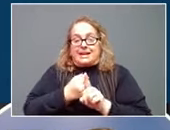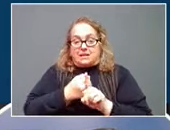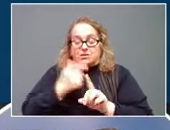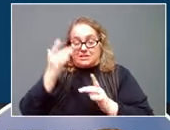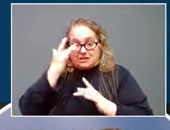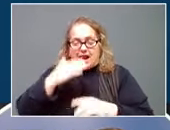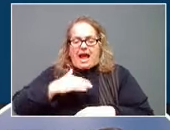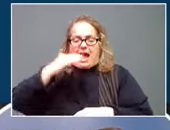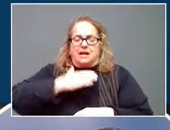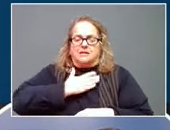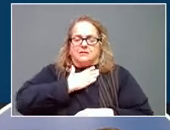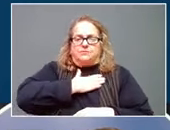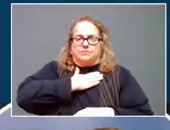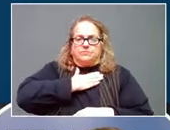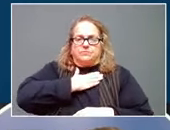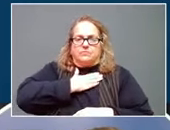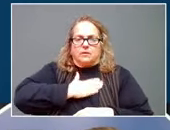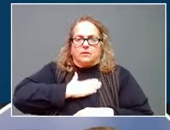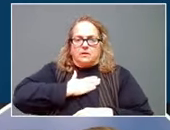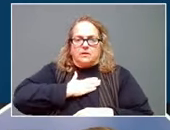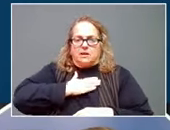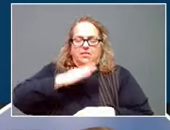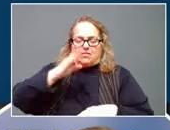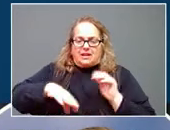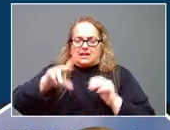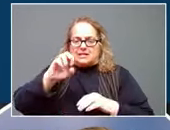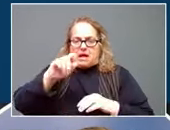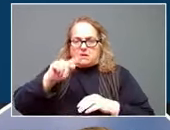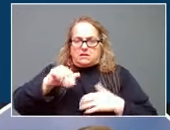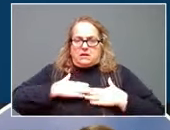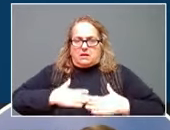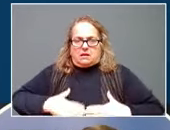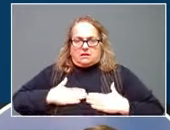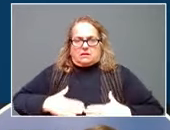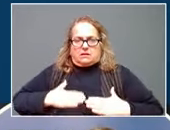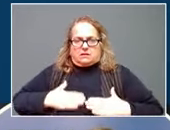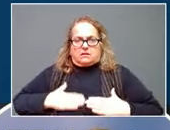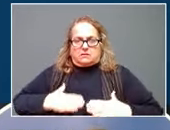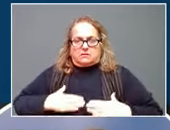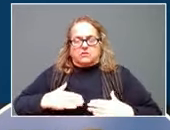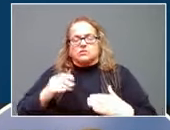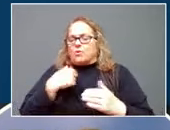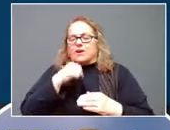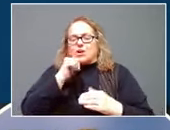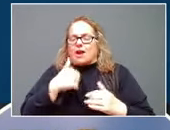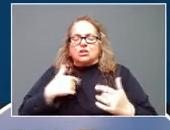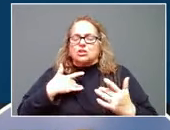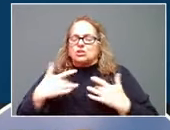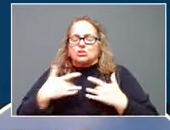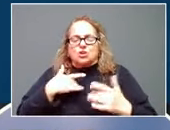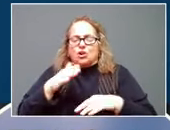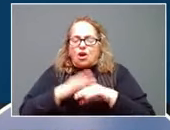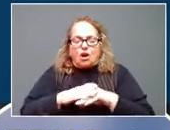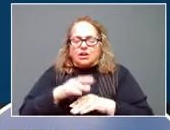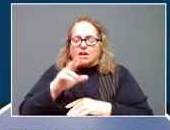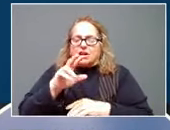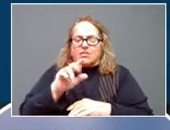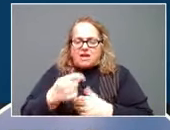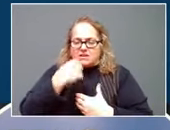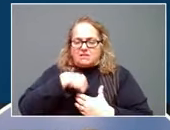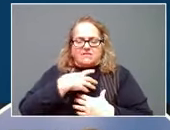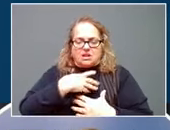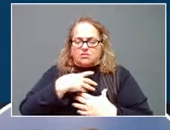than Delta. So we do not have a concern on the ventilator side, and they do appear to be decreasing. So